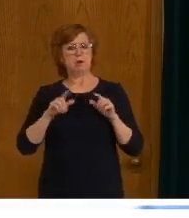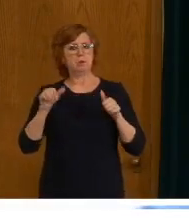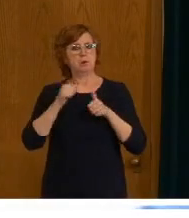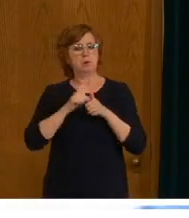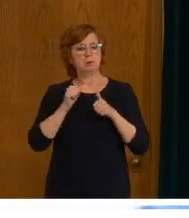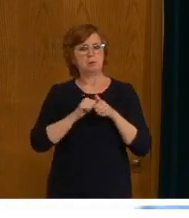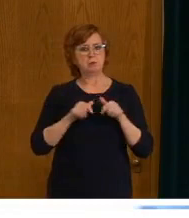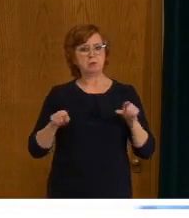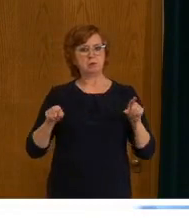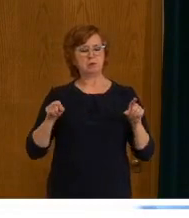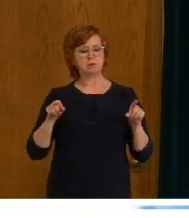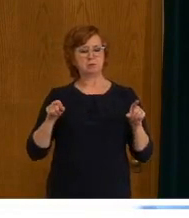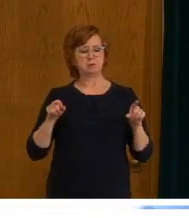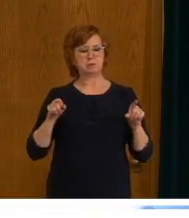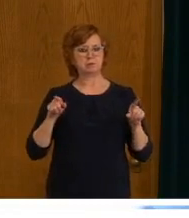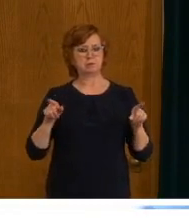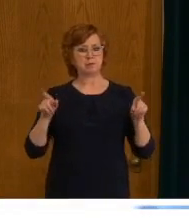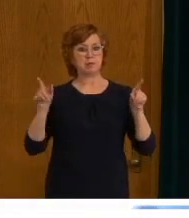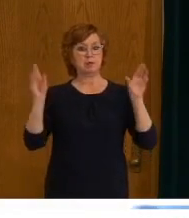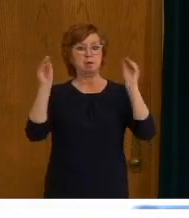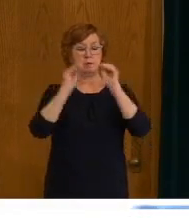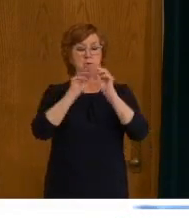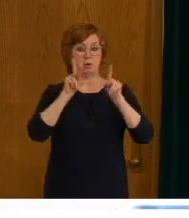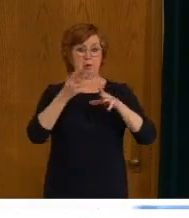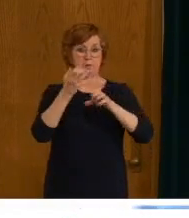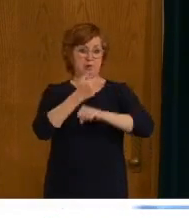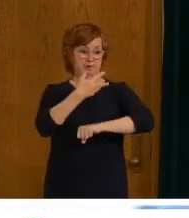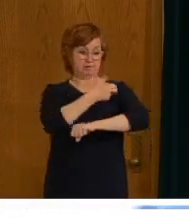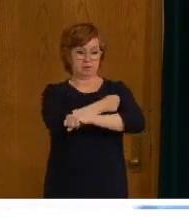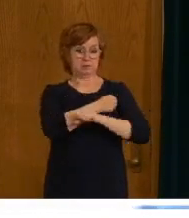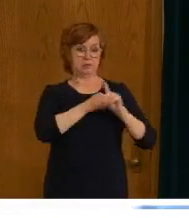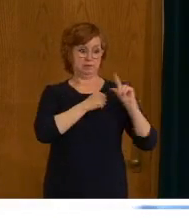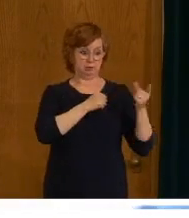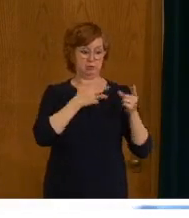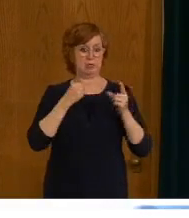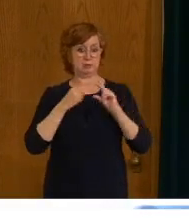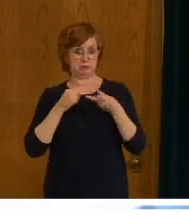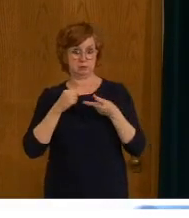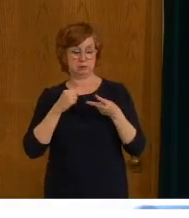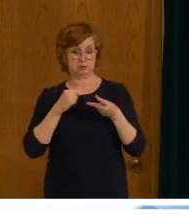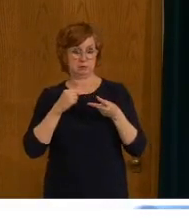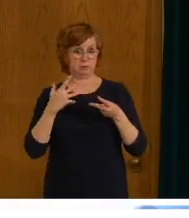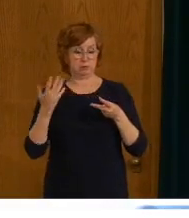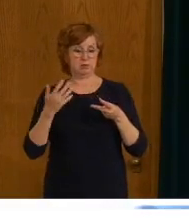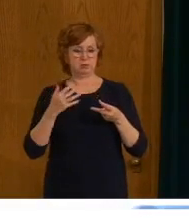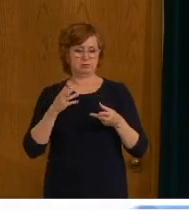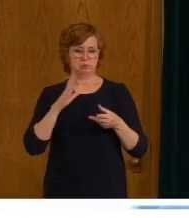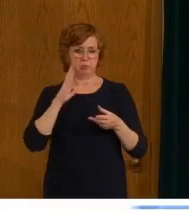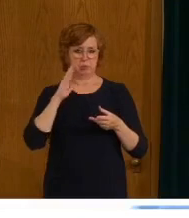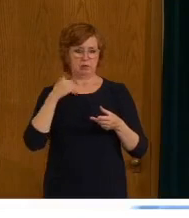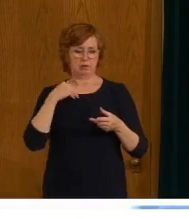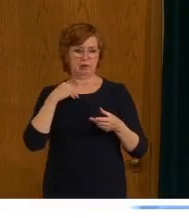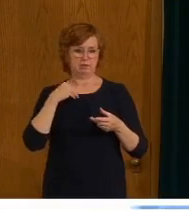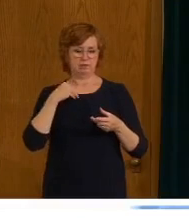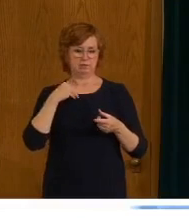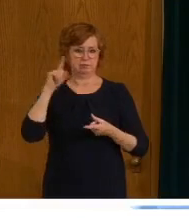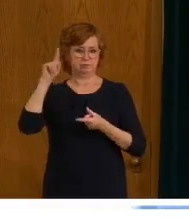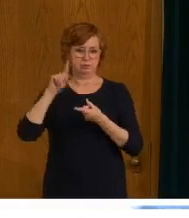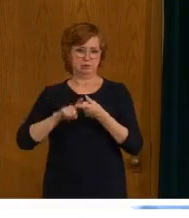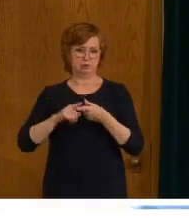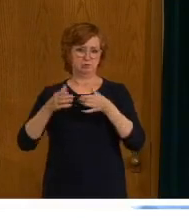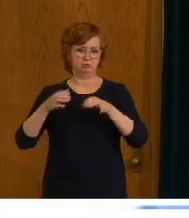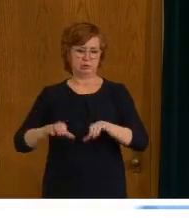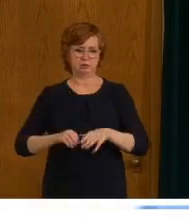more the people are vaccinated with 1 dose and then 2 doses, the less likely that's going to happen. But unfortunately, we know